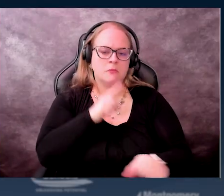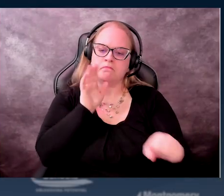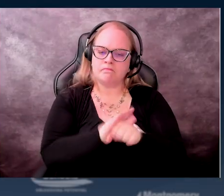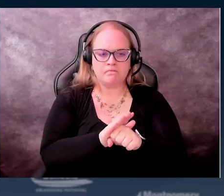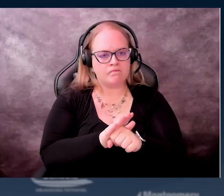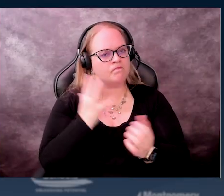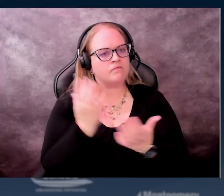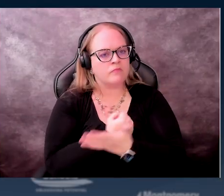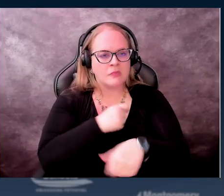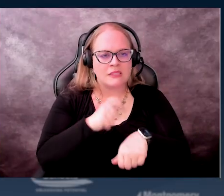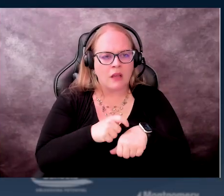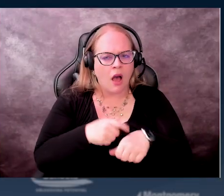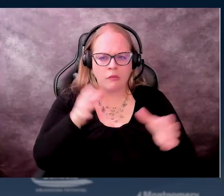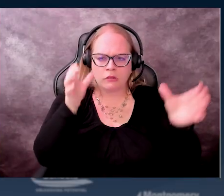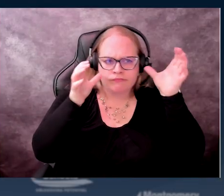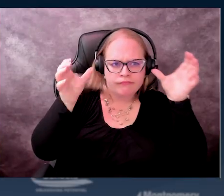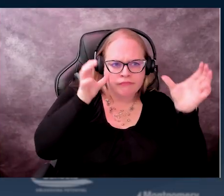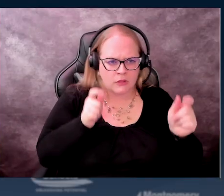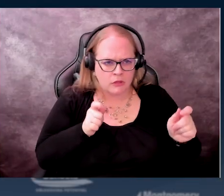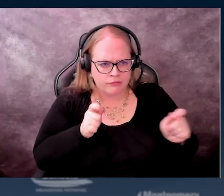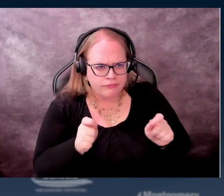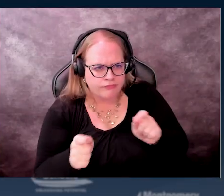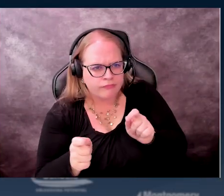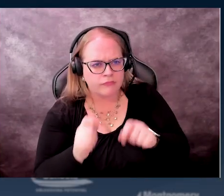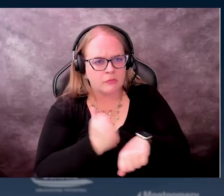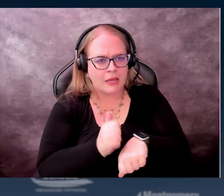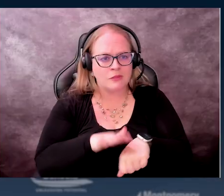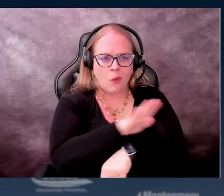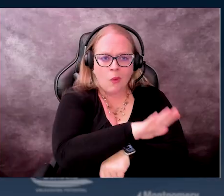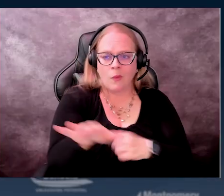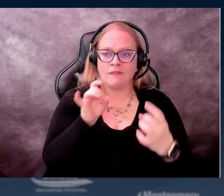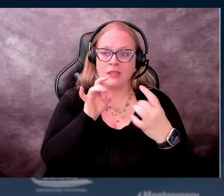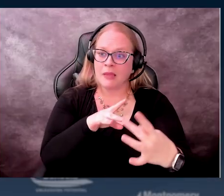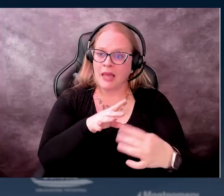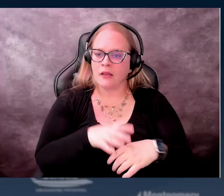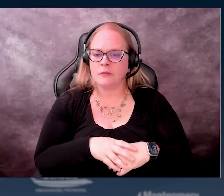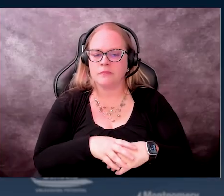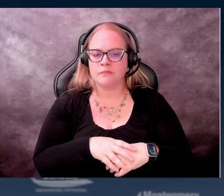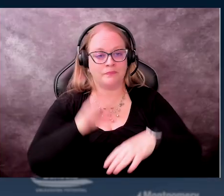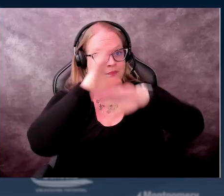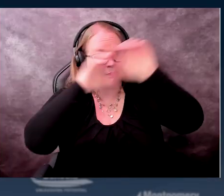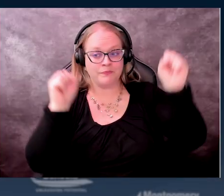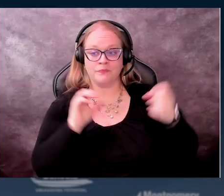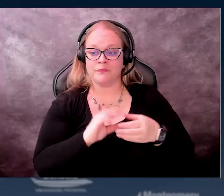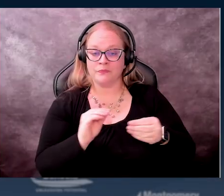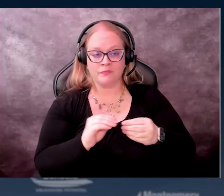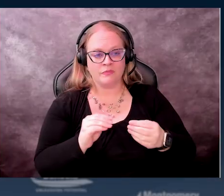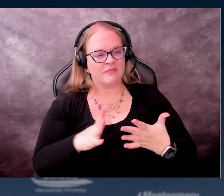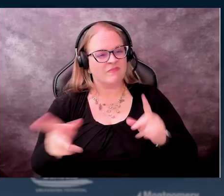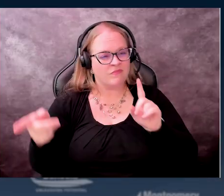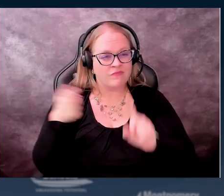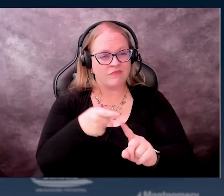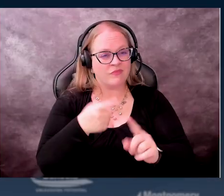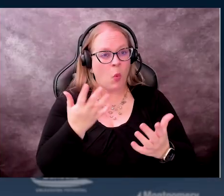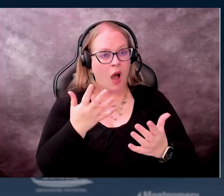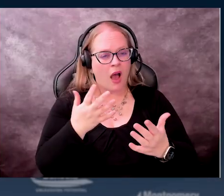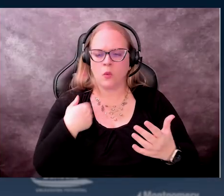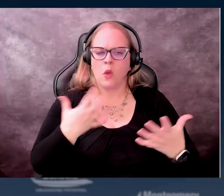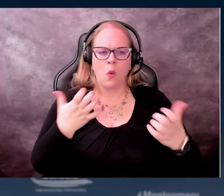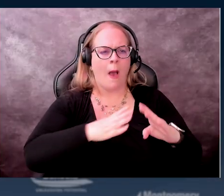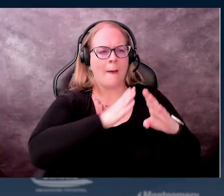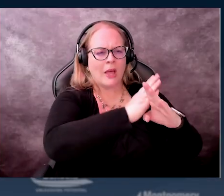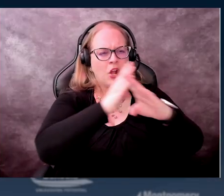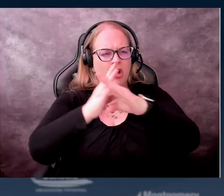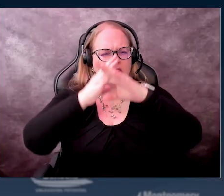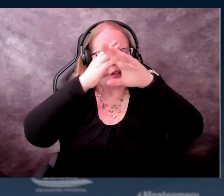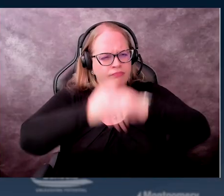to listen and adjust. At the end of the day, this is about removing barriers and ensuring opportunity isn't